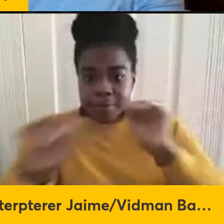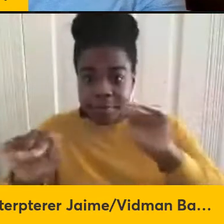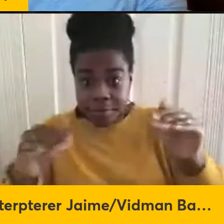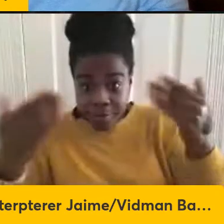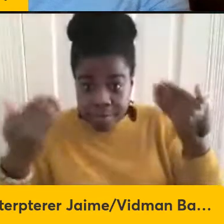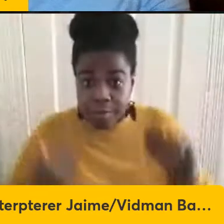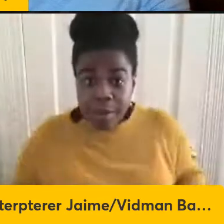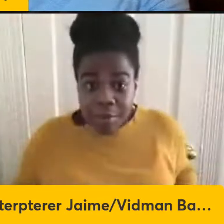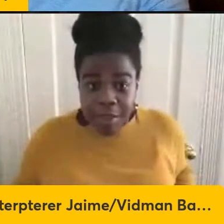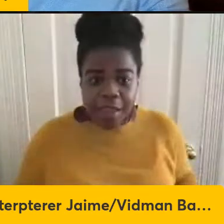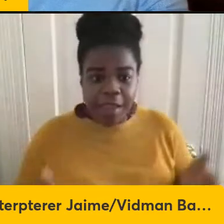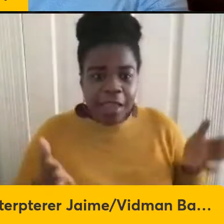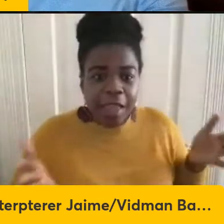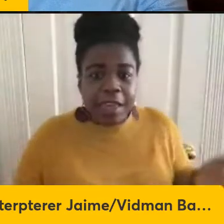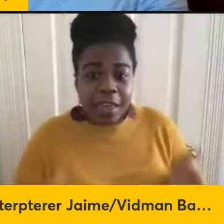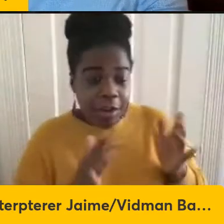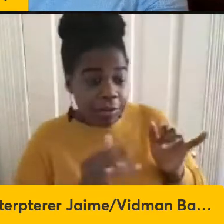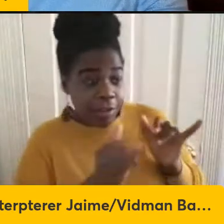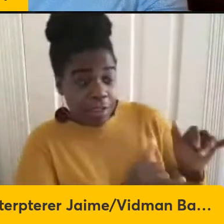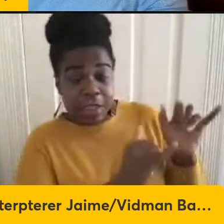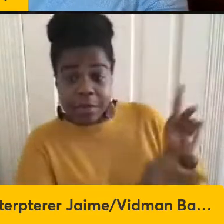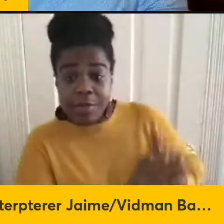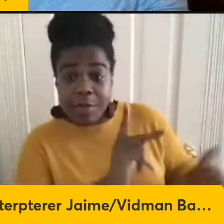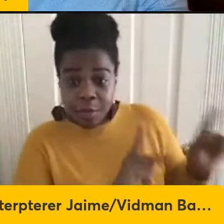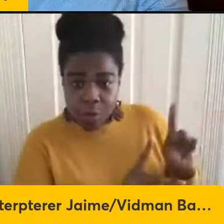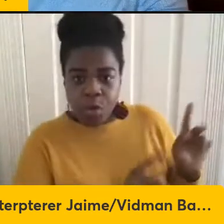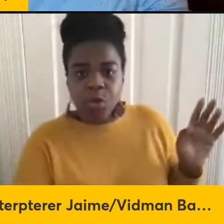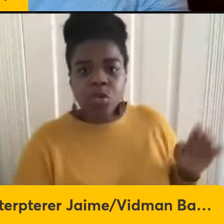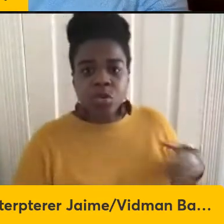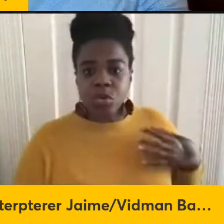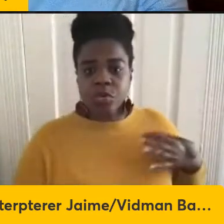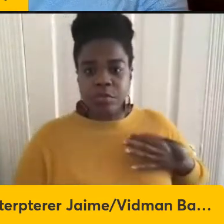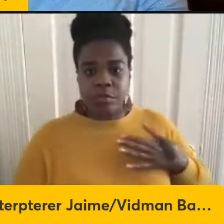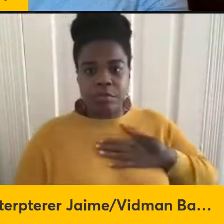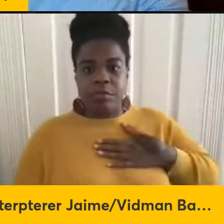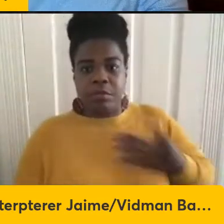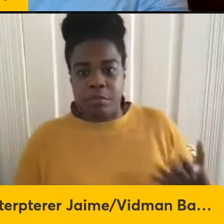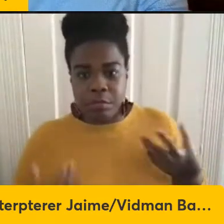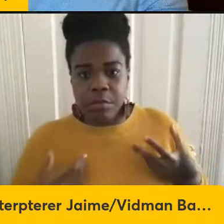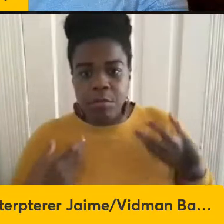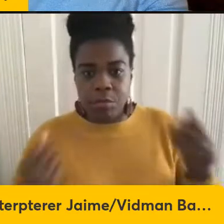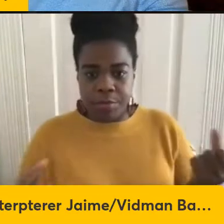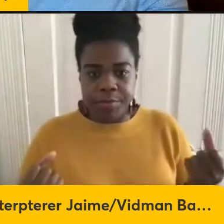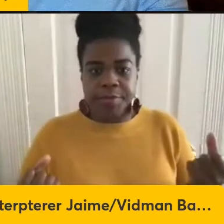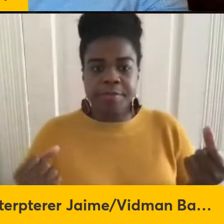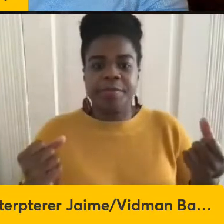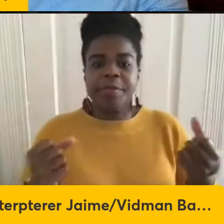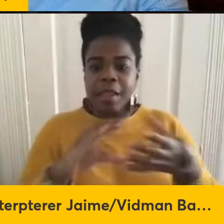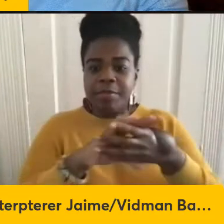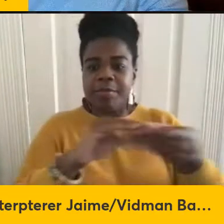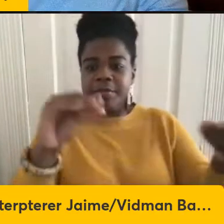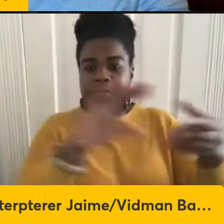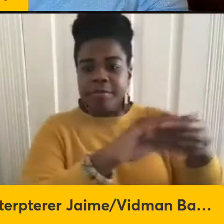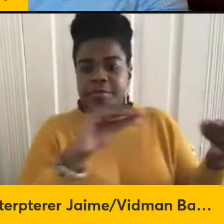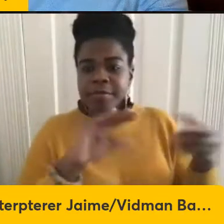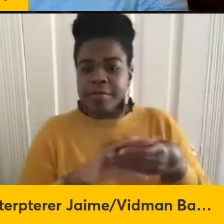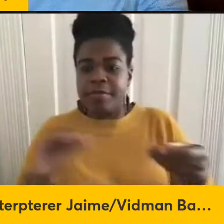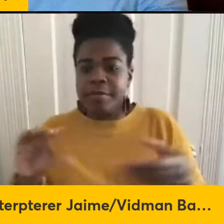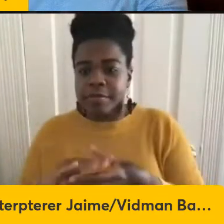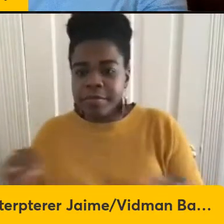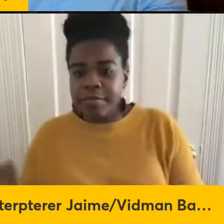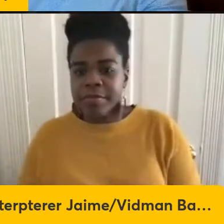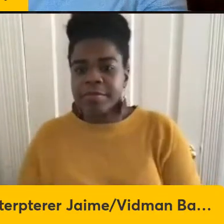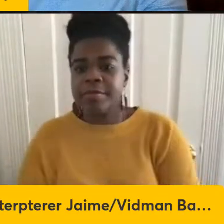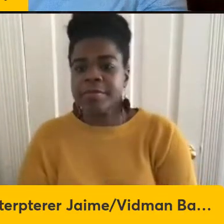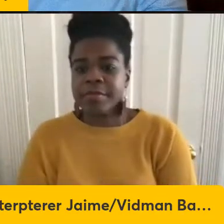and encourage people like me to come forward as well, if you know what I mean, and just spread the message. So that's what it means to me, patient